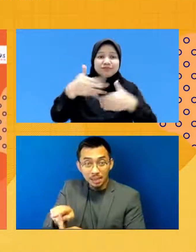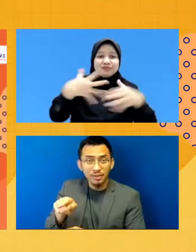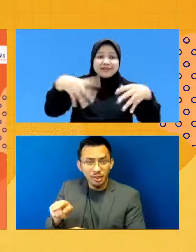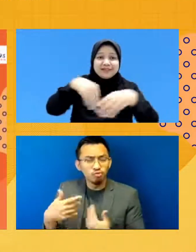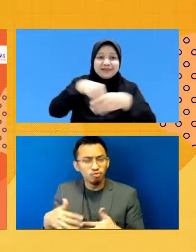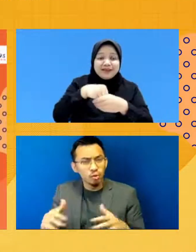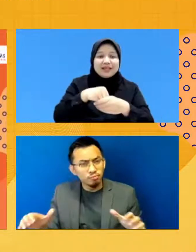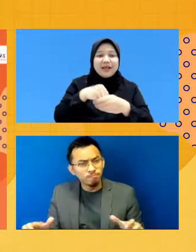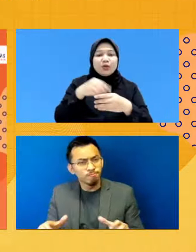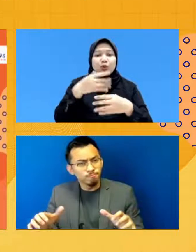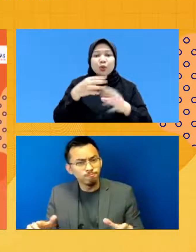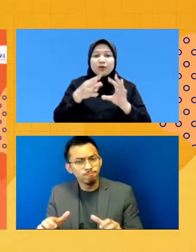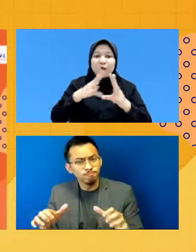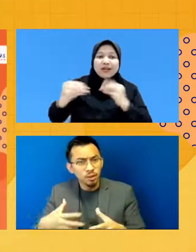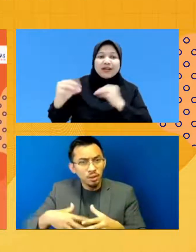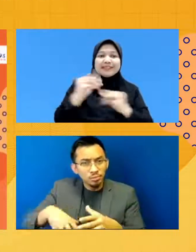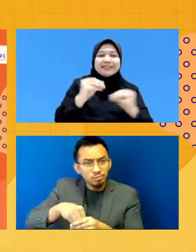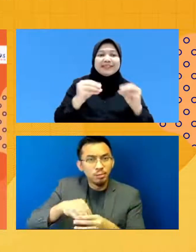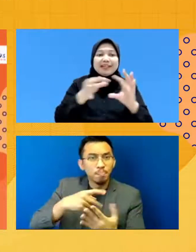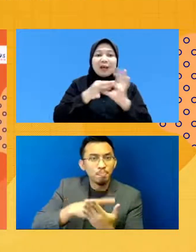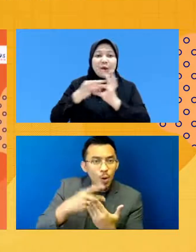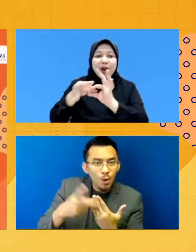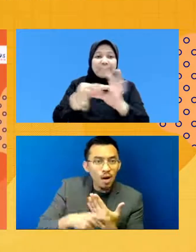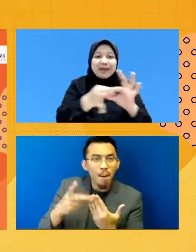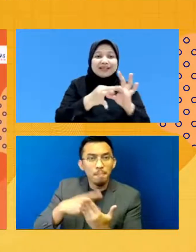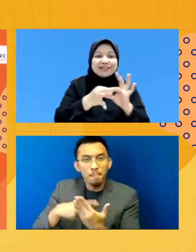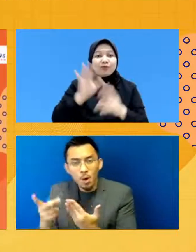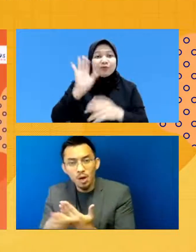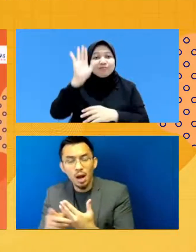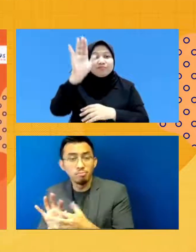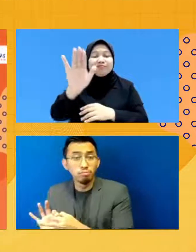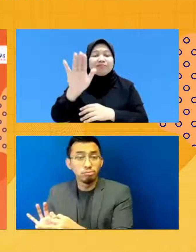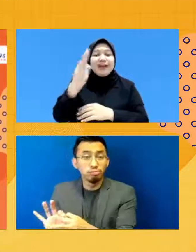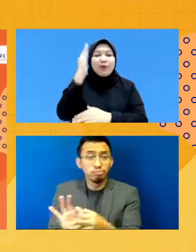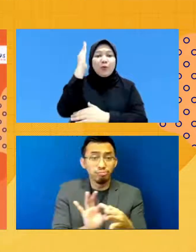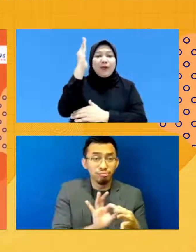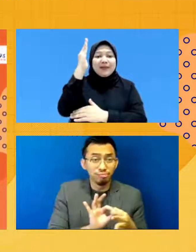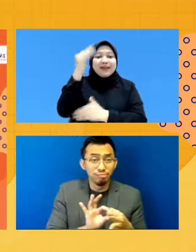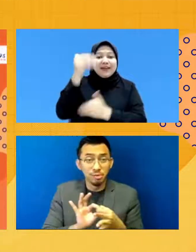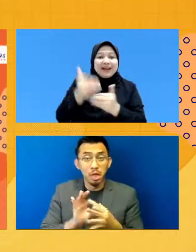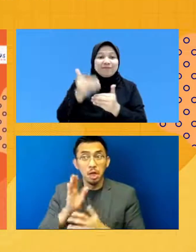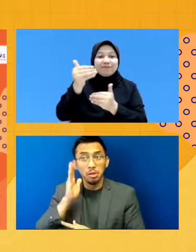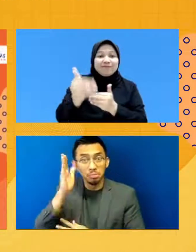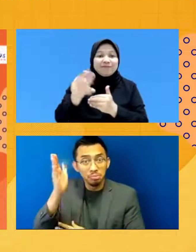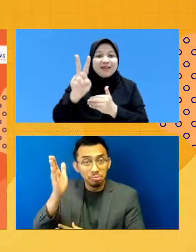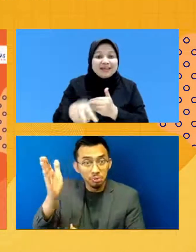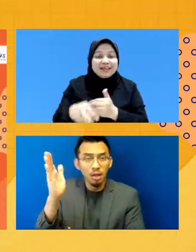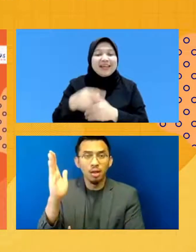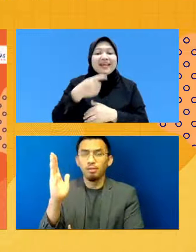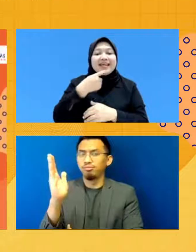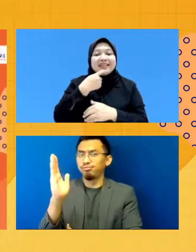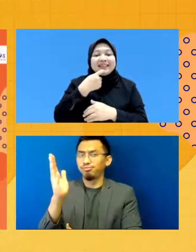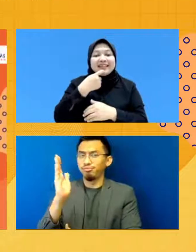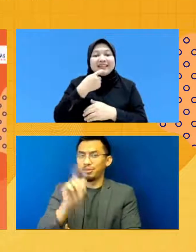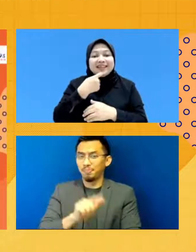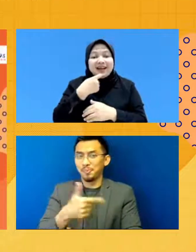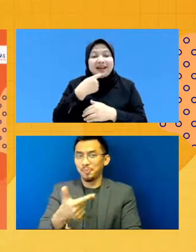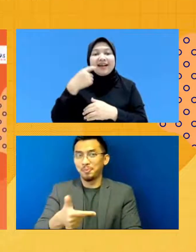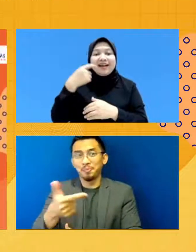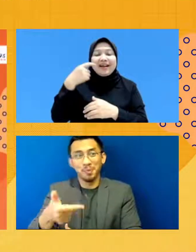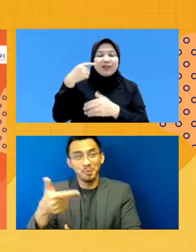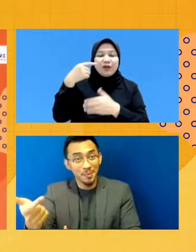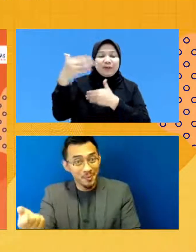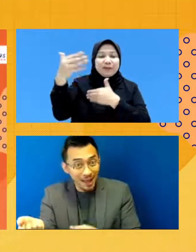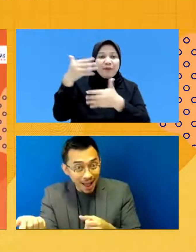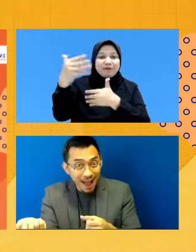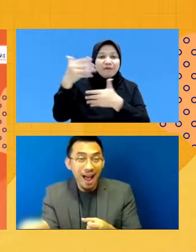continue beyond this webinar, and in creating the digital platform beyond this webinar to do more collaborative